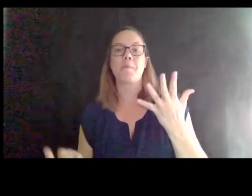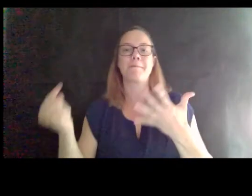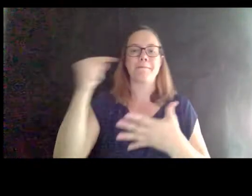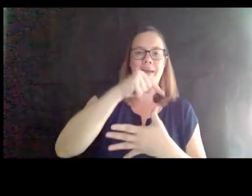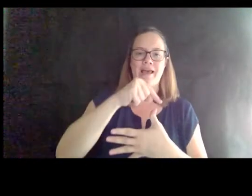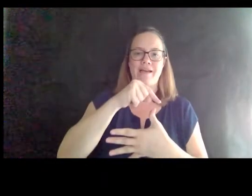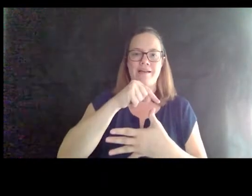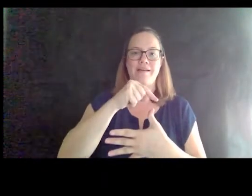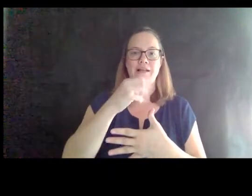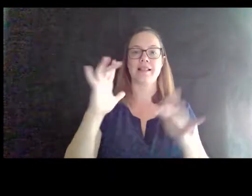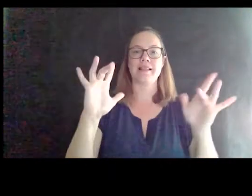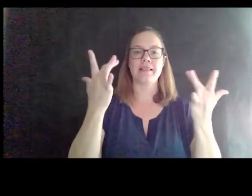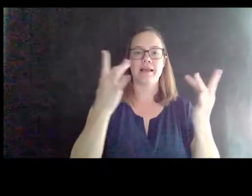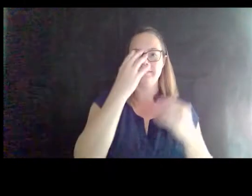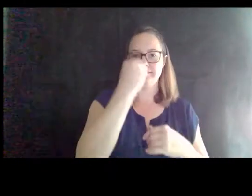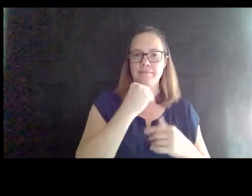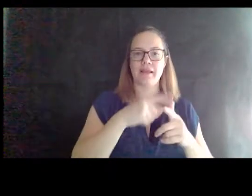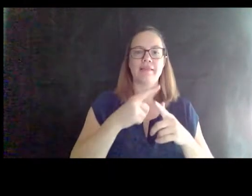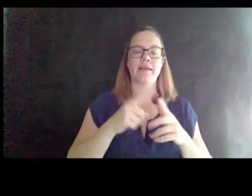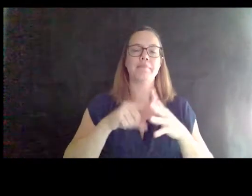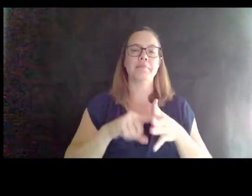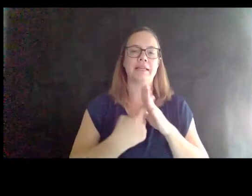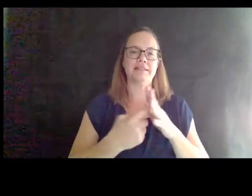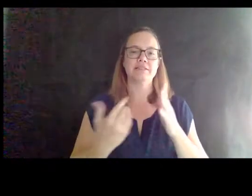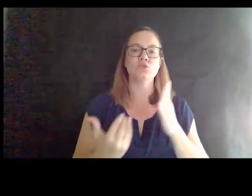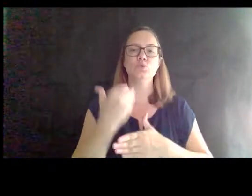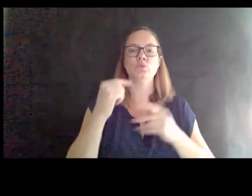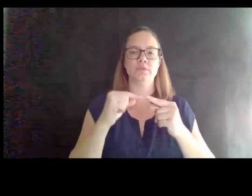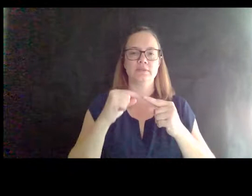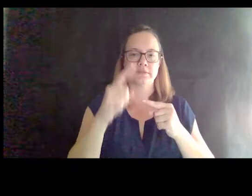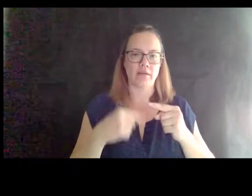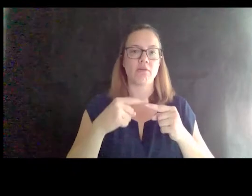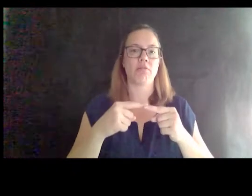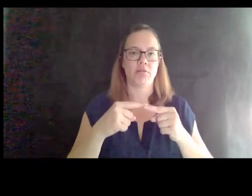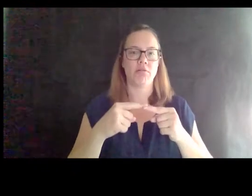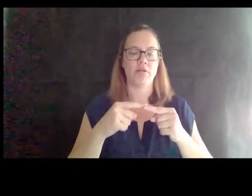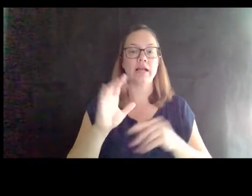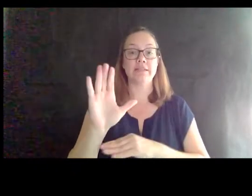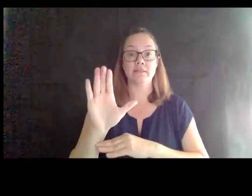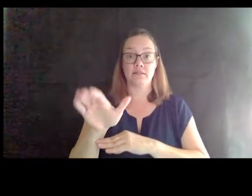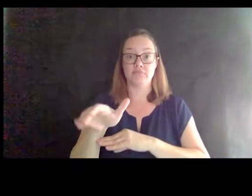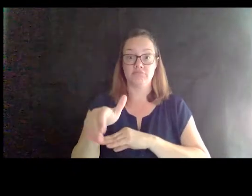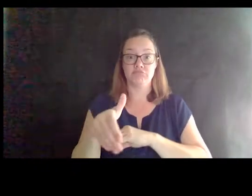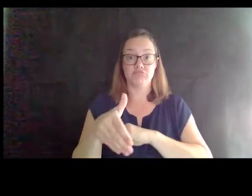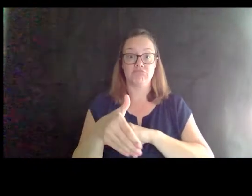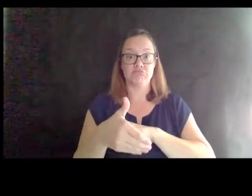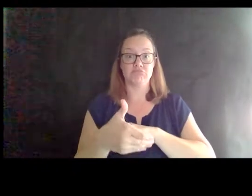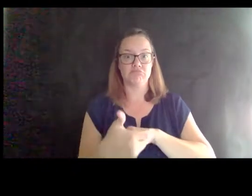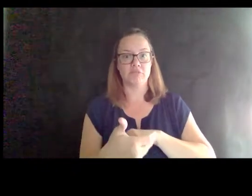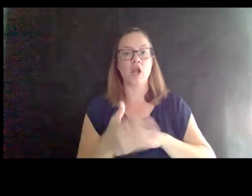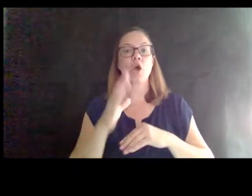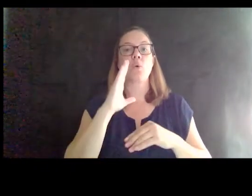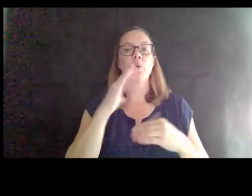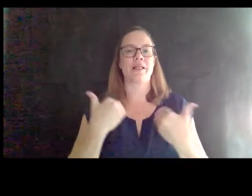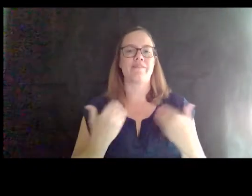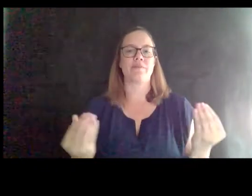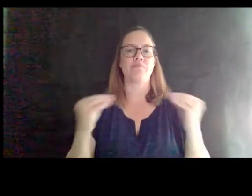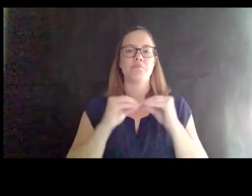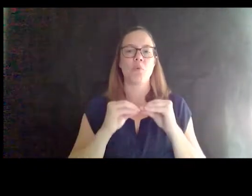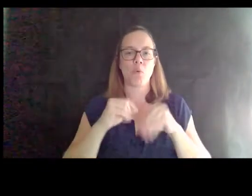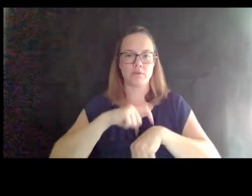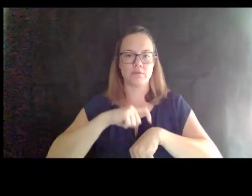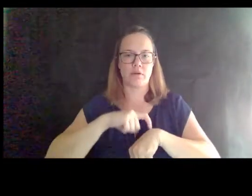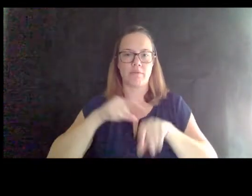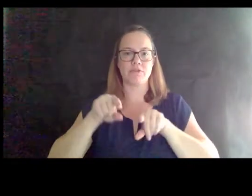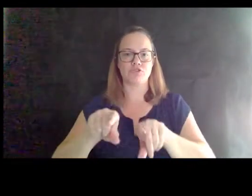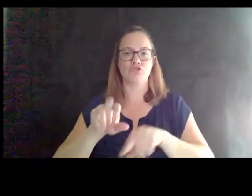light sleep and begins a new cycle. As the night progresses, individuals spend increasingly more time